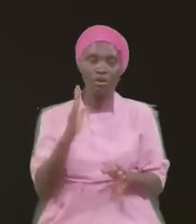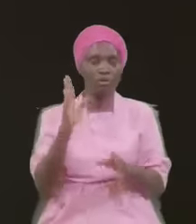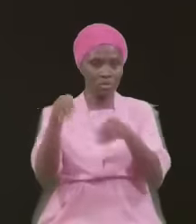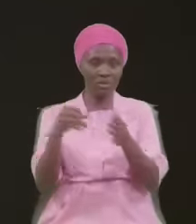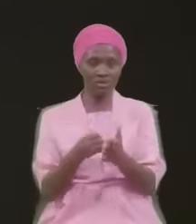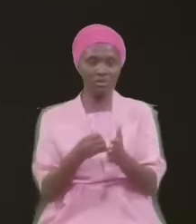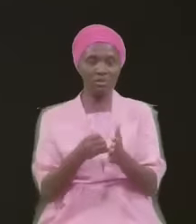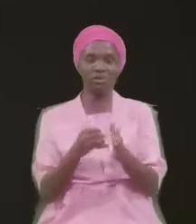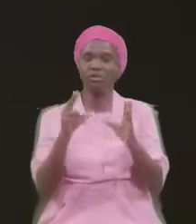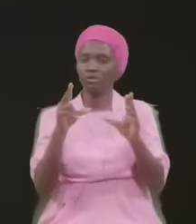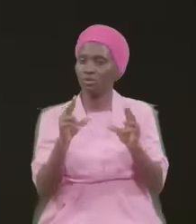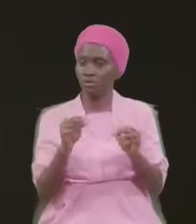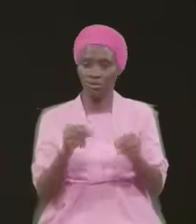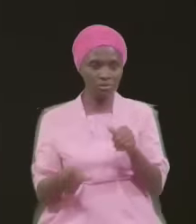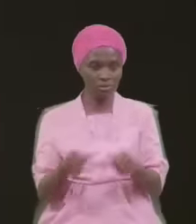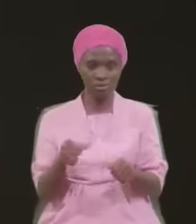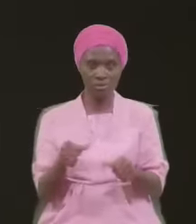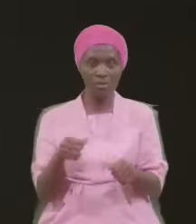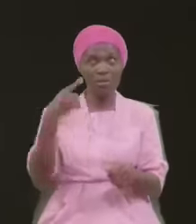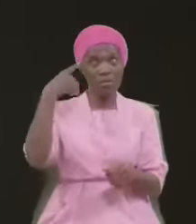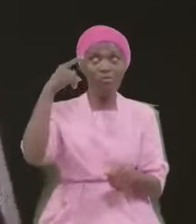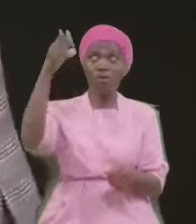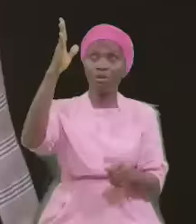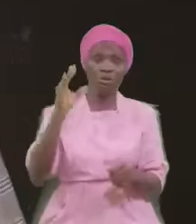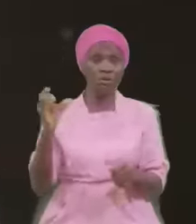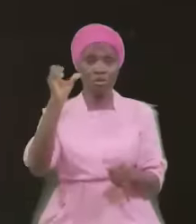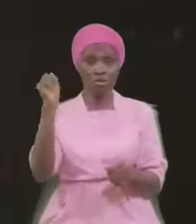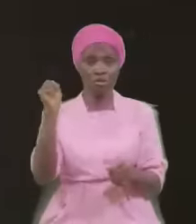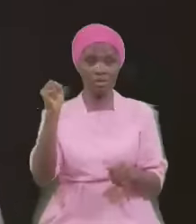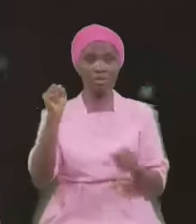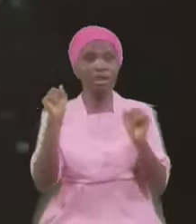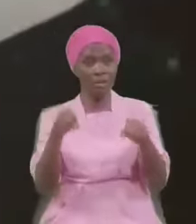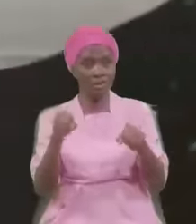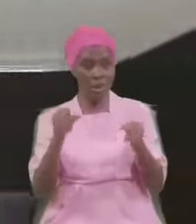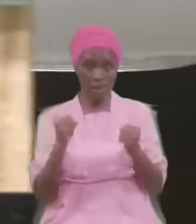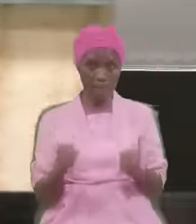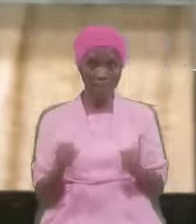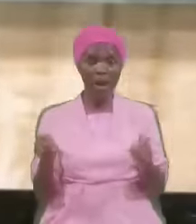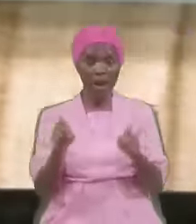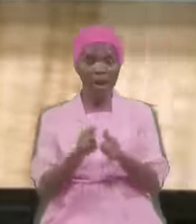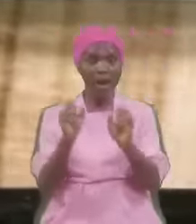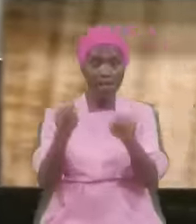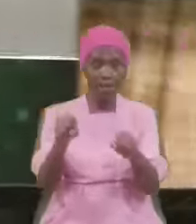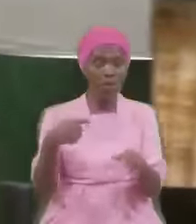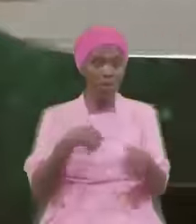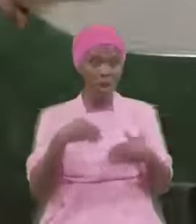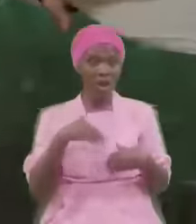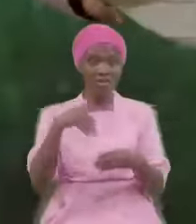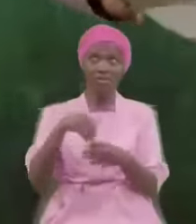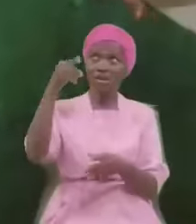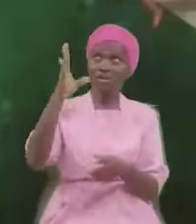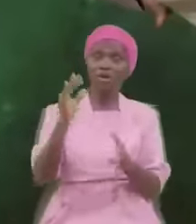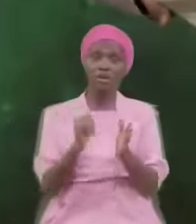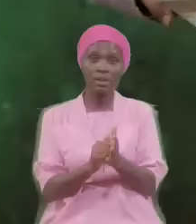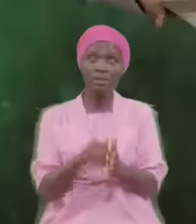for God's ability, no doubt. At the possibilities we have in God, that